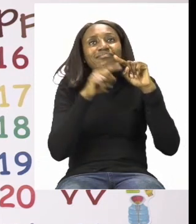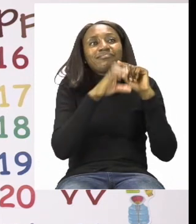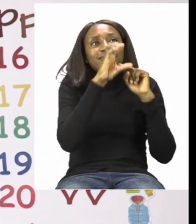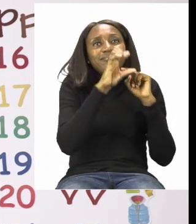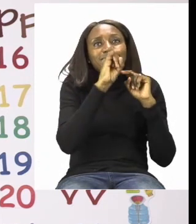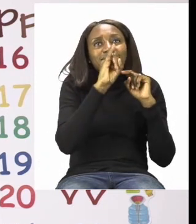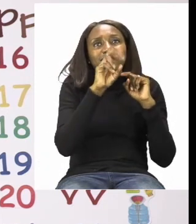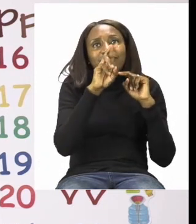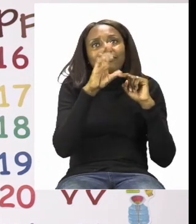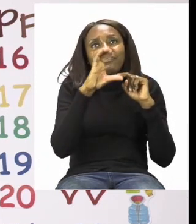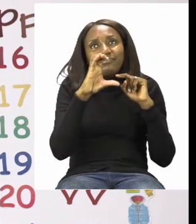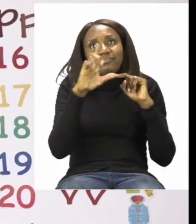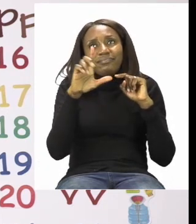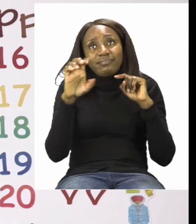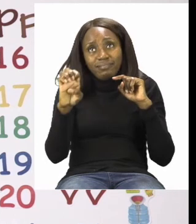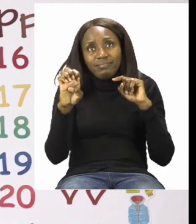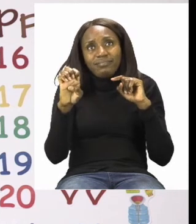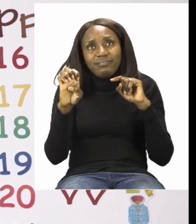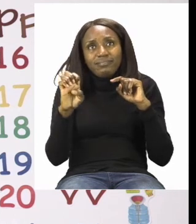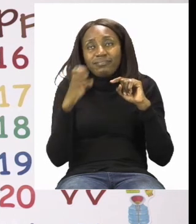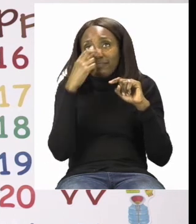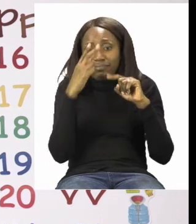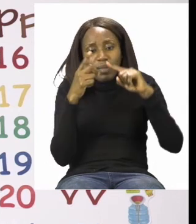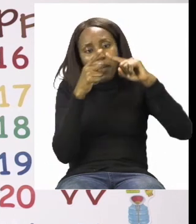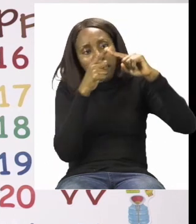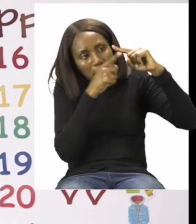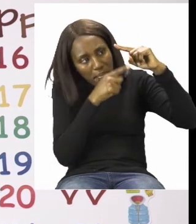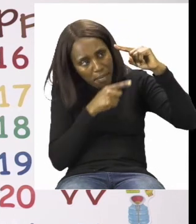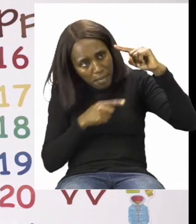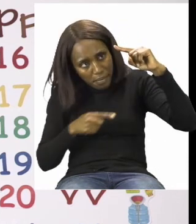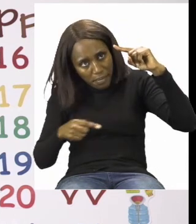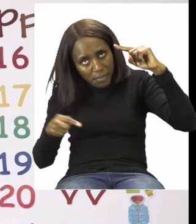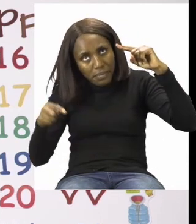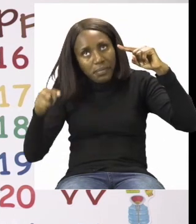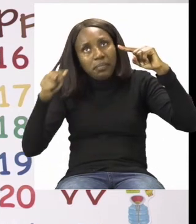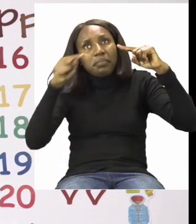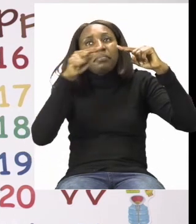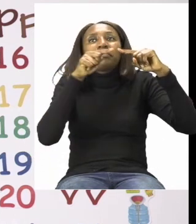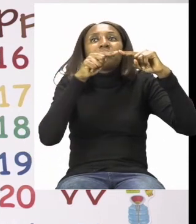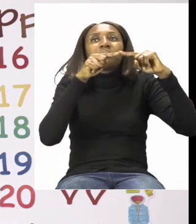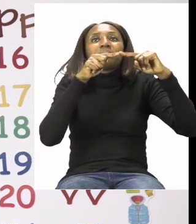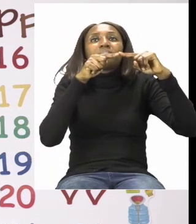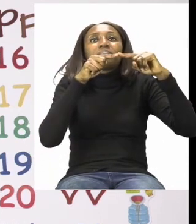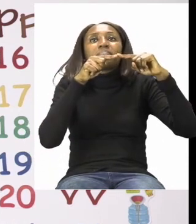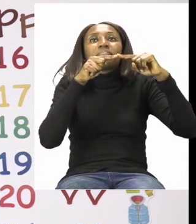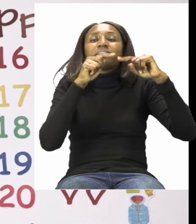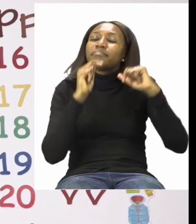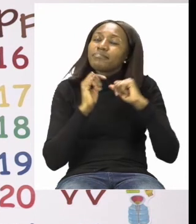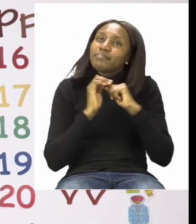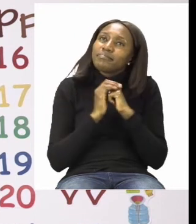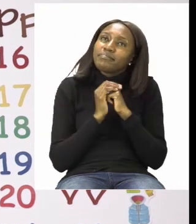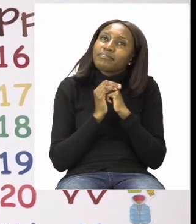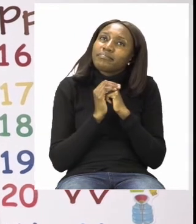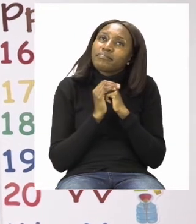Circle. Now as you can see, a circle is nice and round. And when you're drawing your